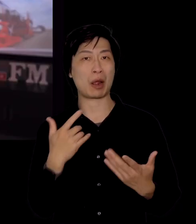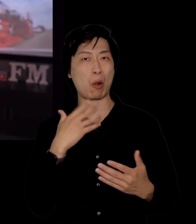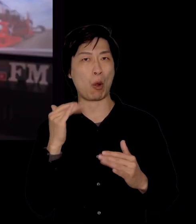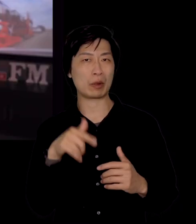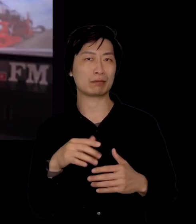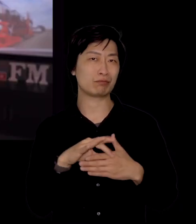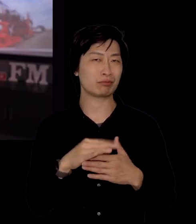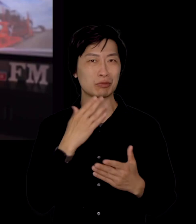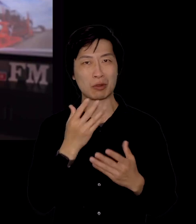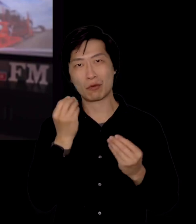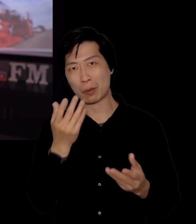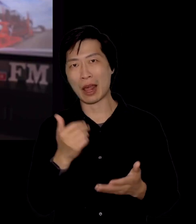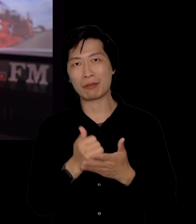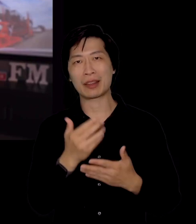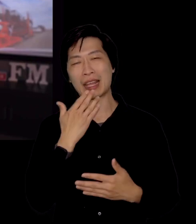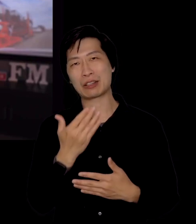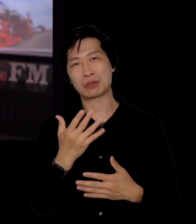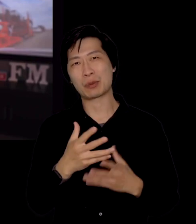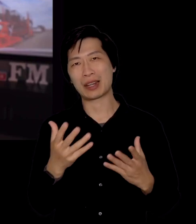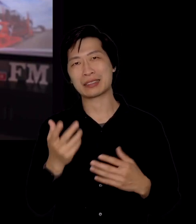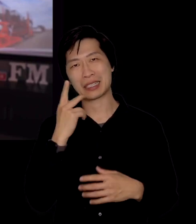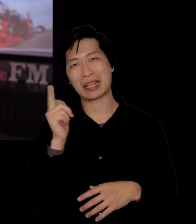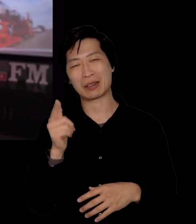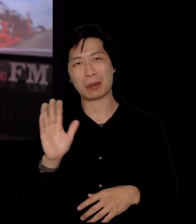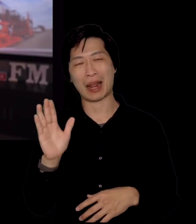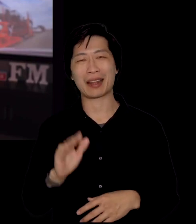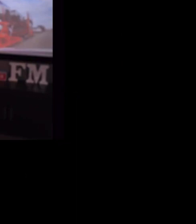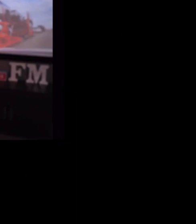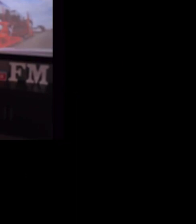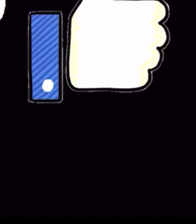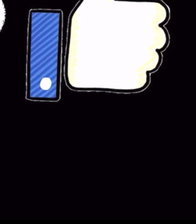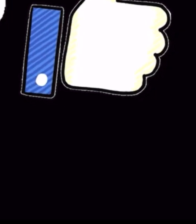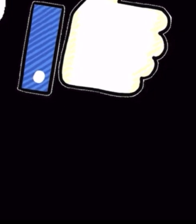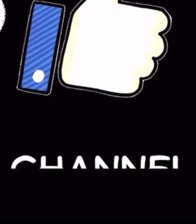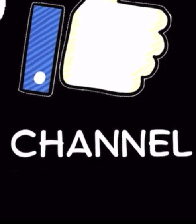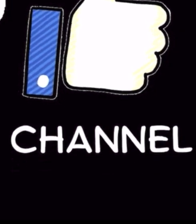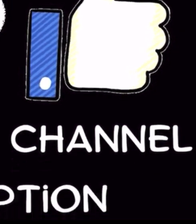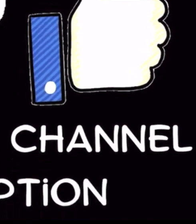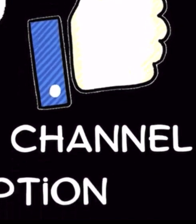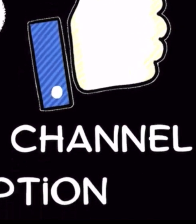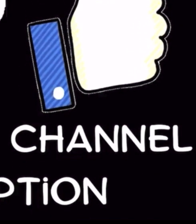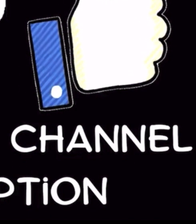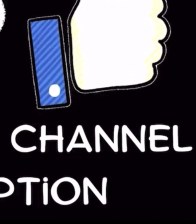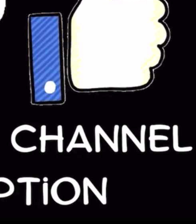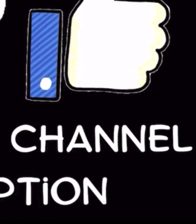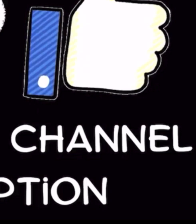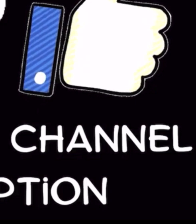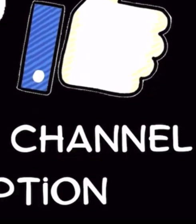so much for watching. I hope this was informative and helpful, and we'll see you in the next one. Take it easy, everybody. Bye-bye.